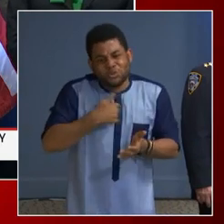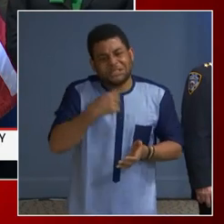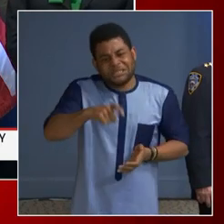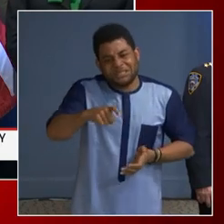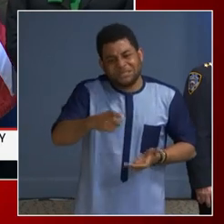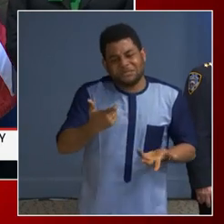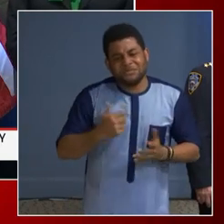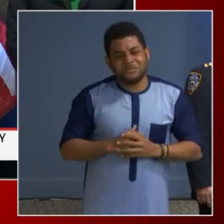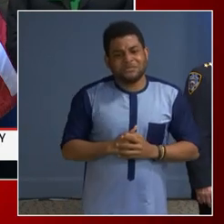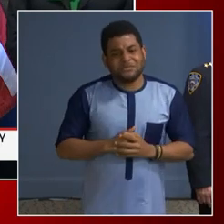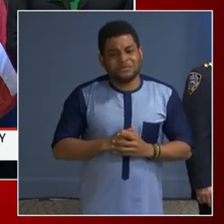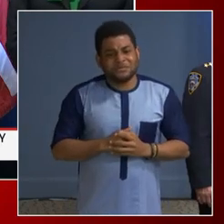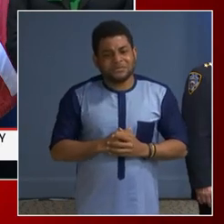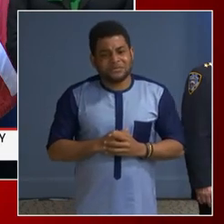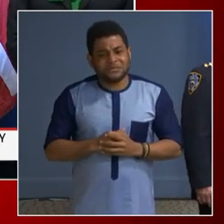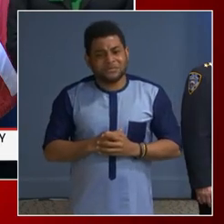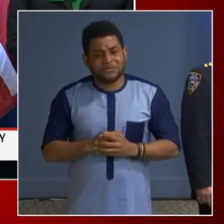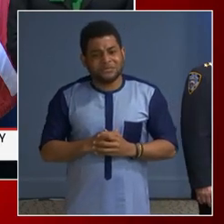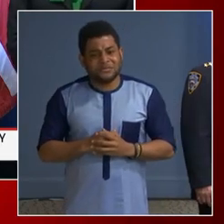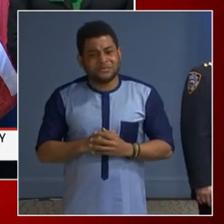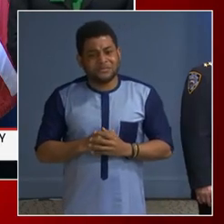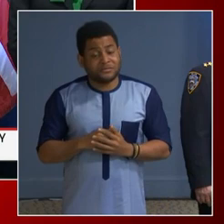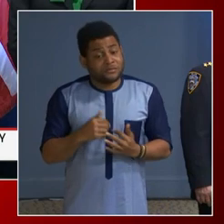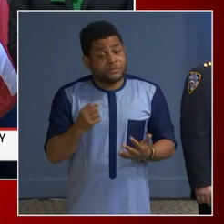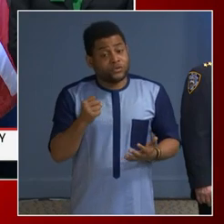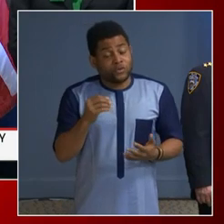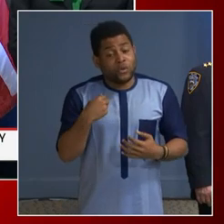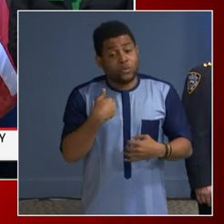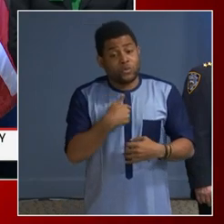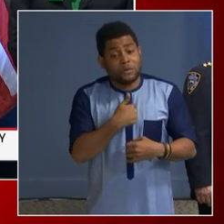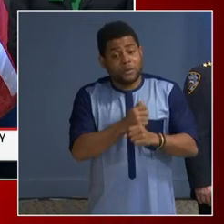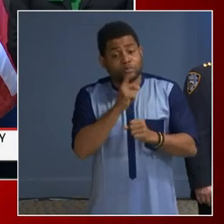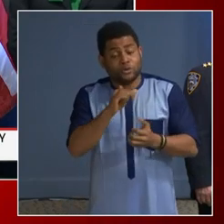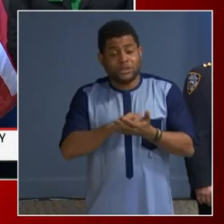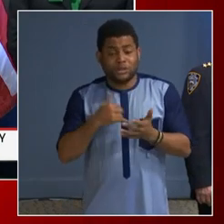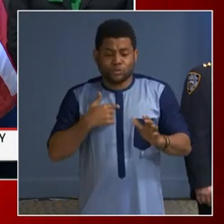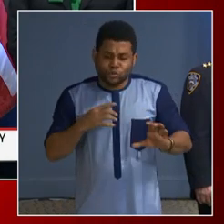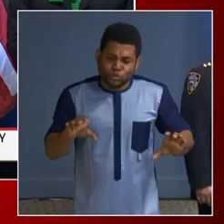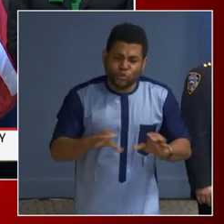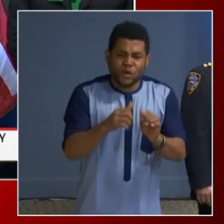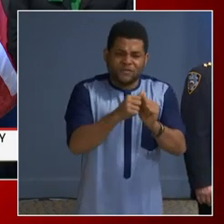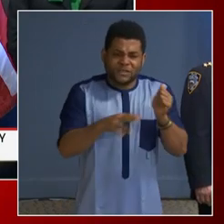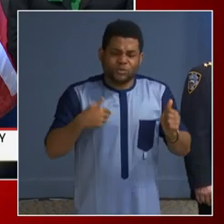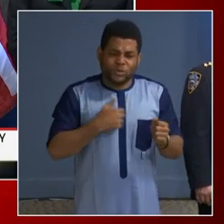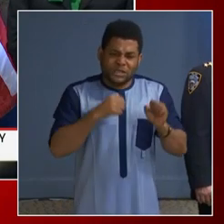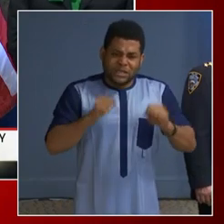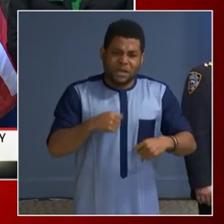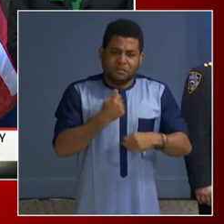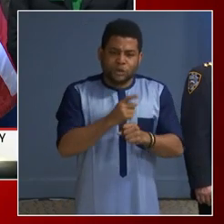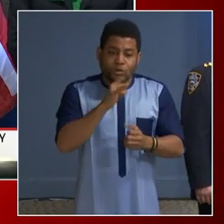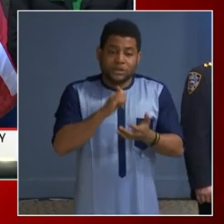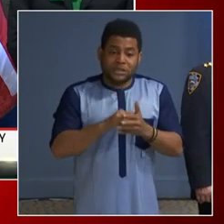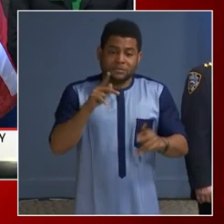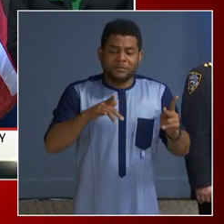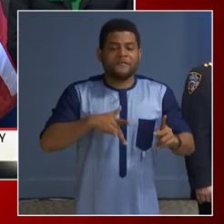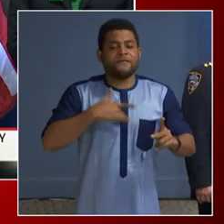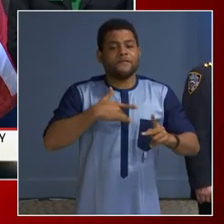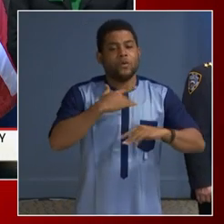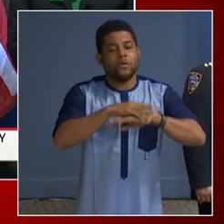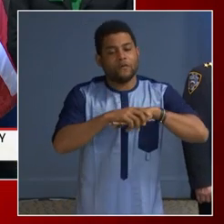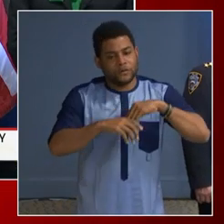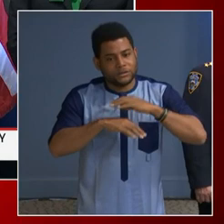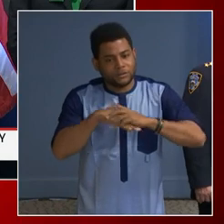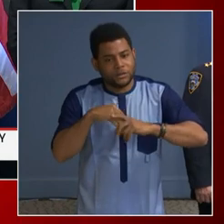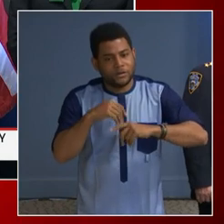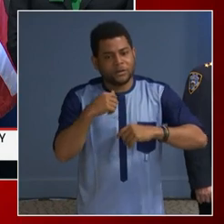Metropolitan Police Department that we will do everything that we possibly can to make sure that people feel comfortable and safe when they call in